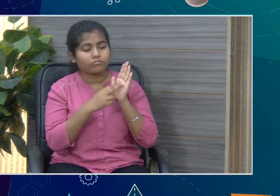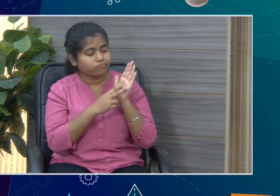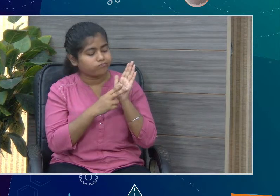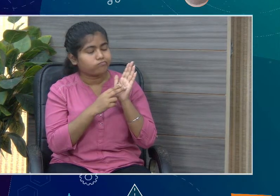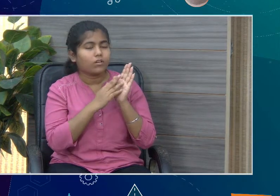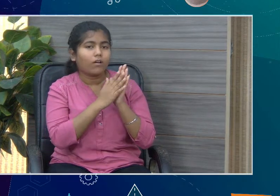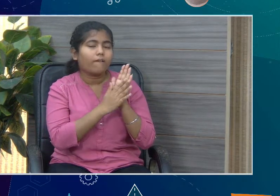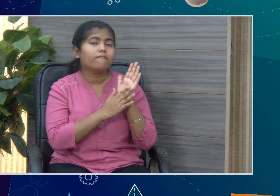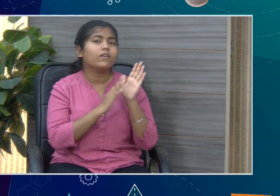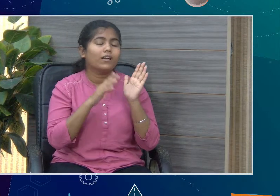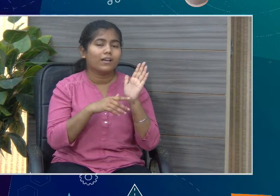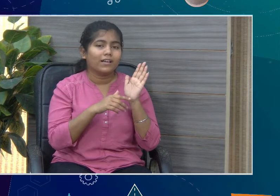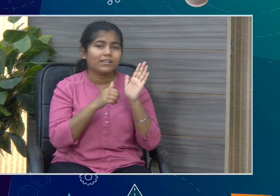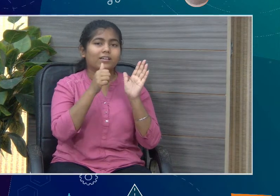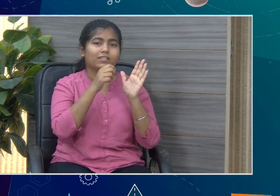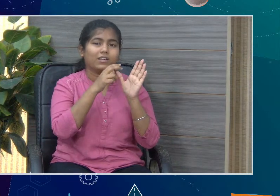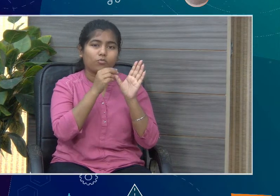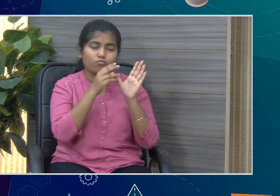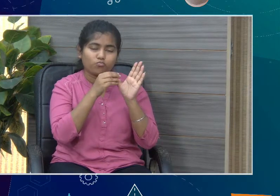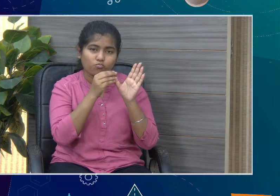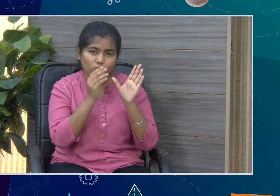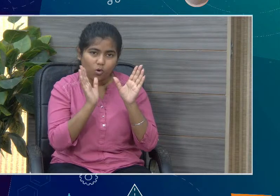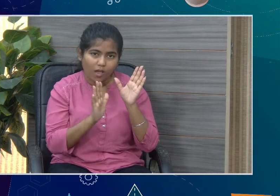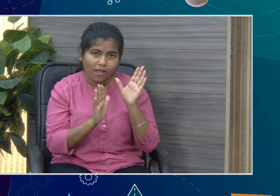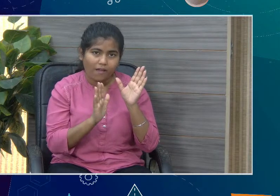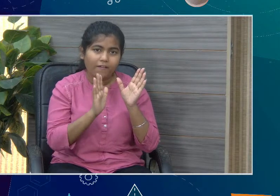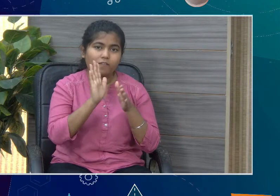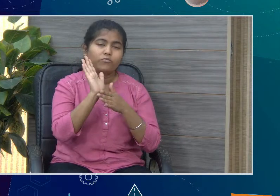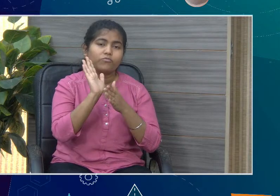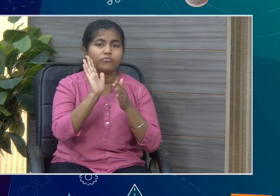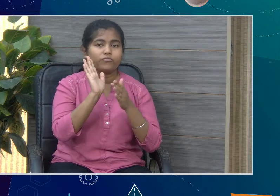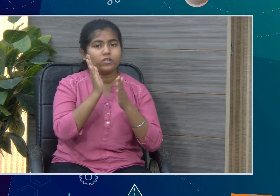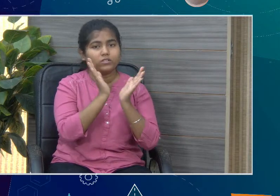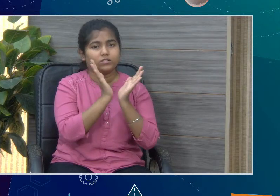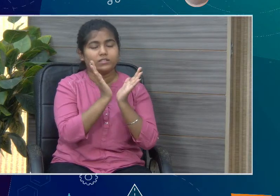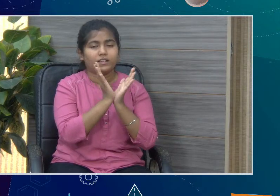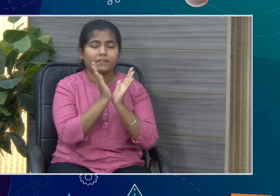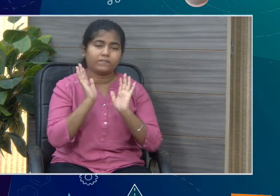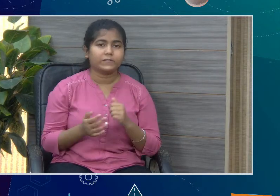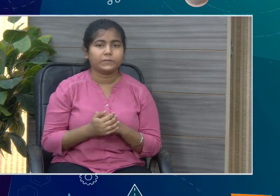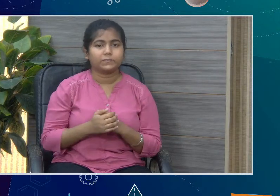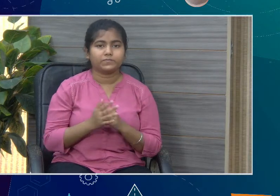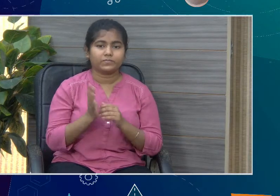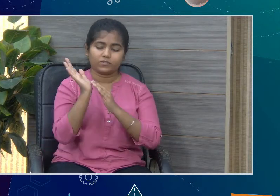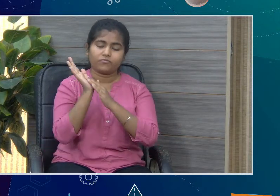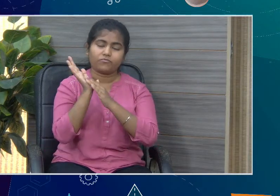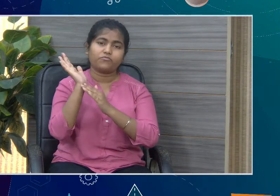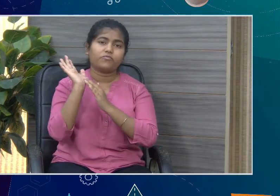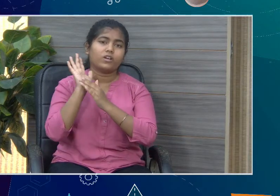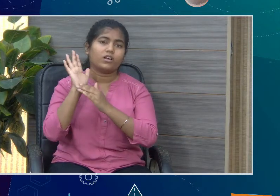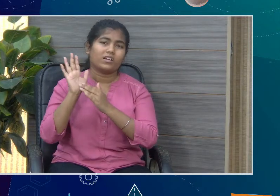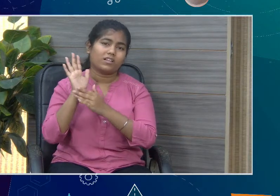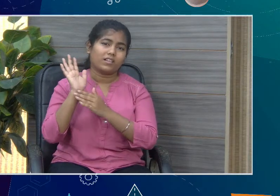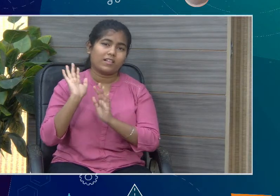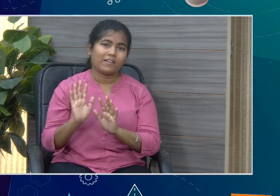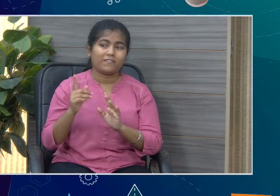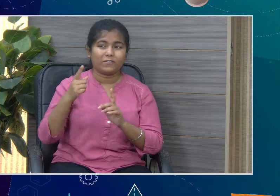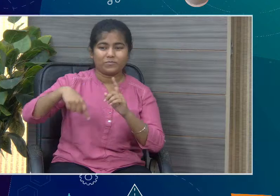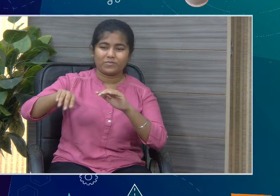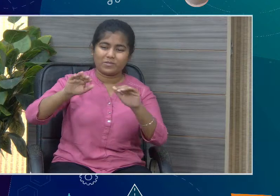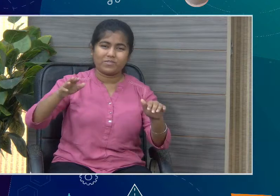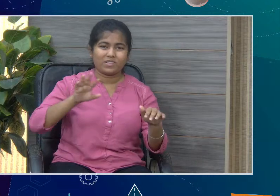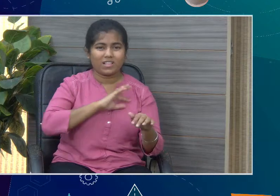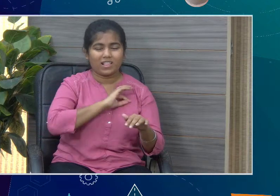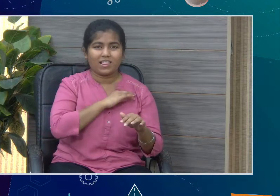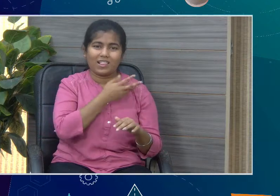it has toes and it has heels. And students like colors as well. Right. So, and